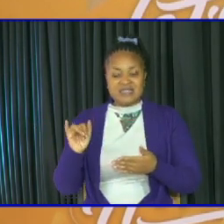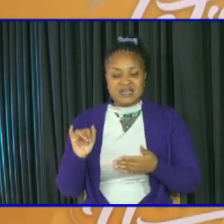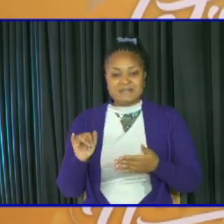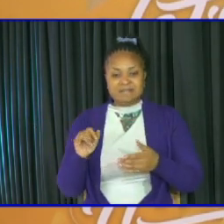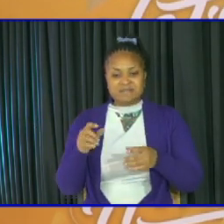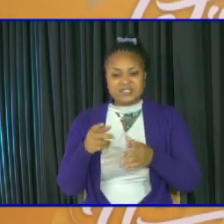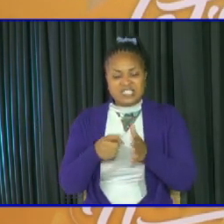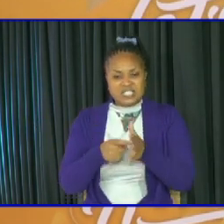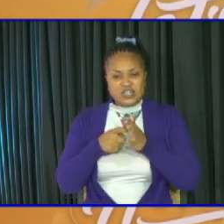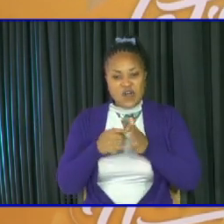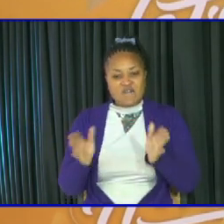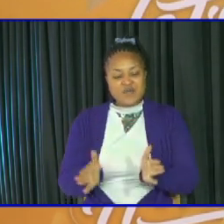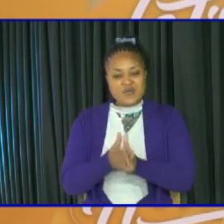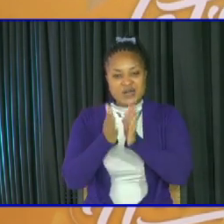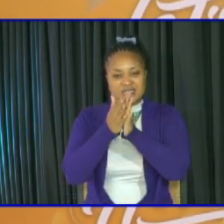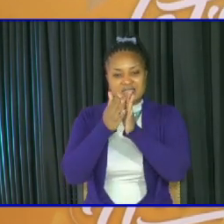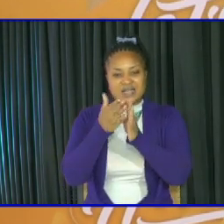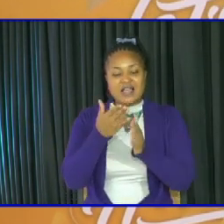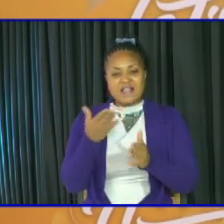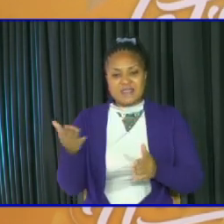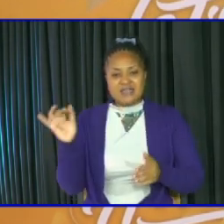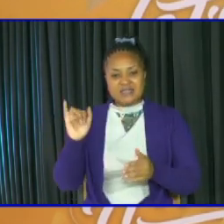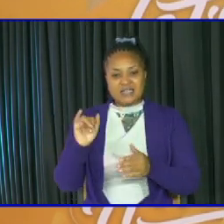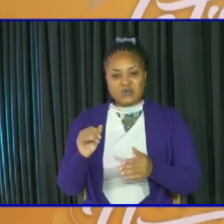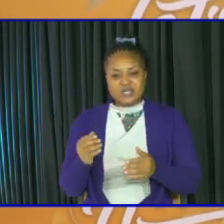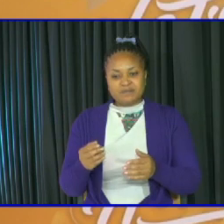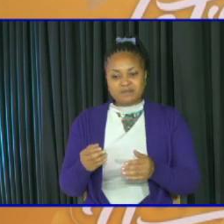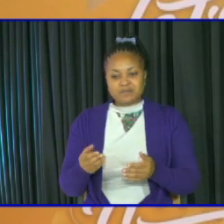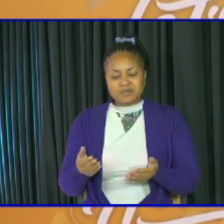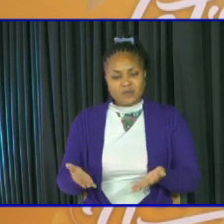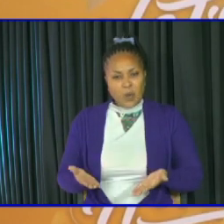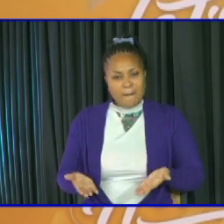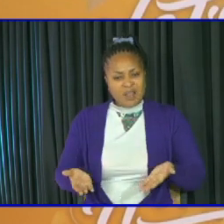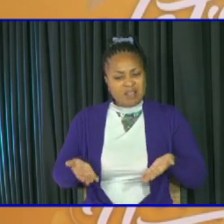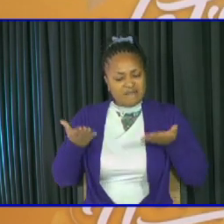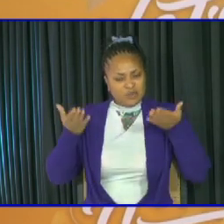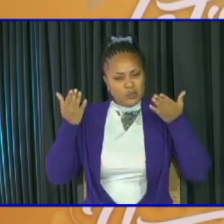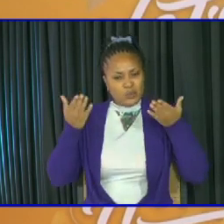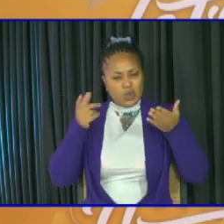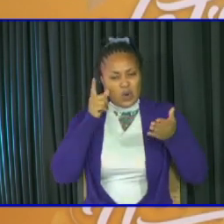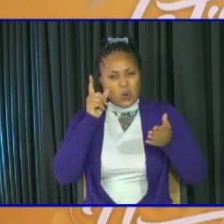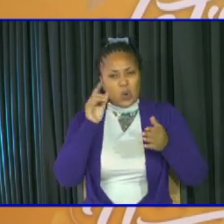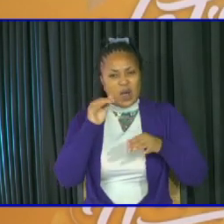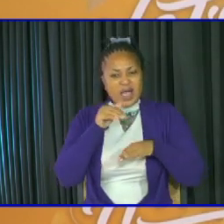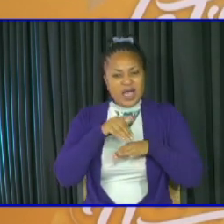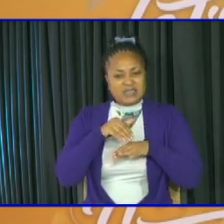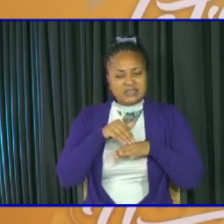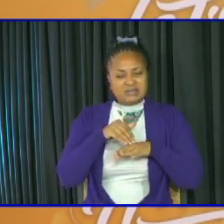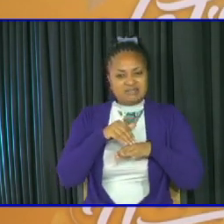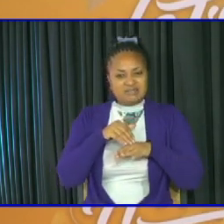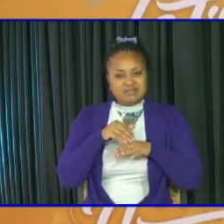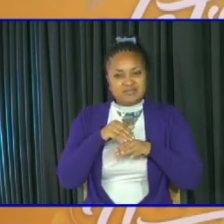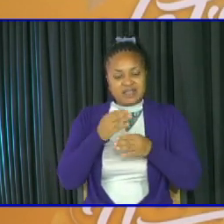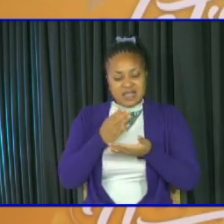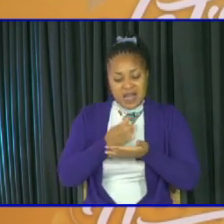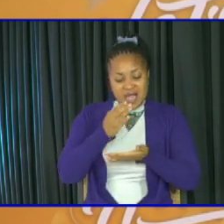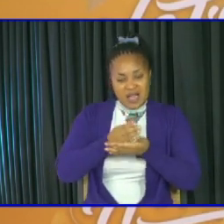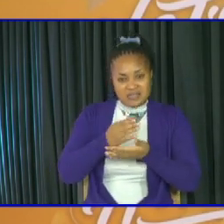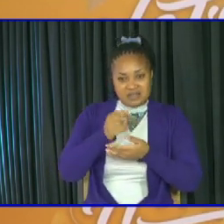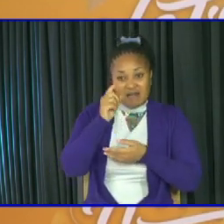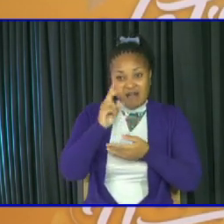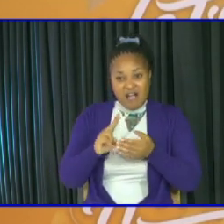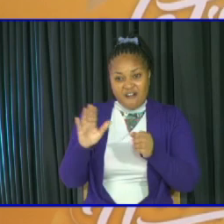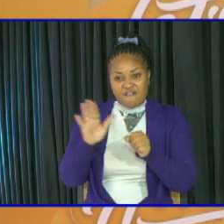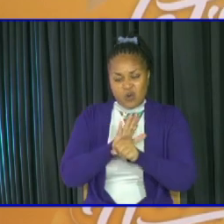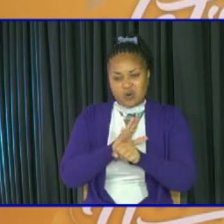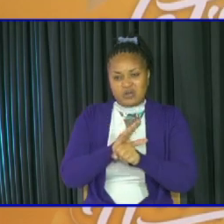praiseworthy, things that will uplift. Look at the glass half full instead of half empty. Take care